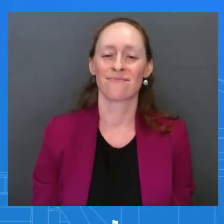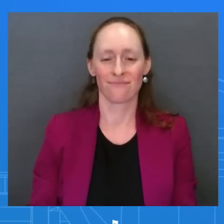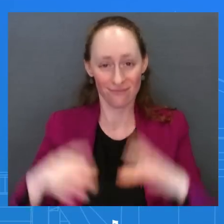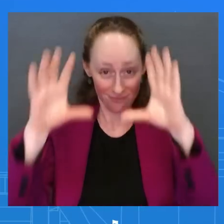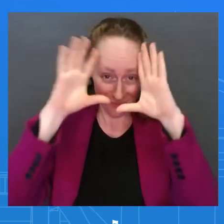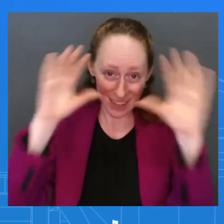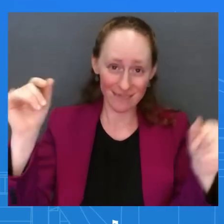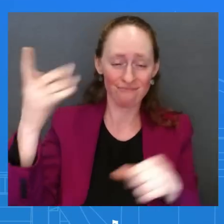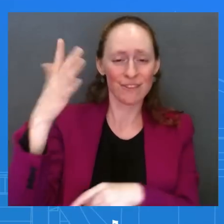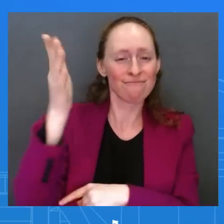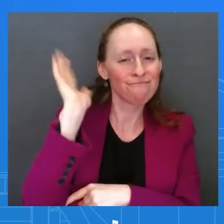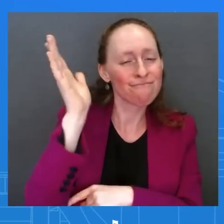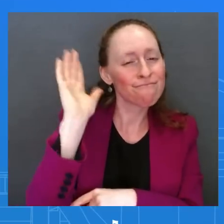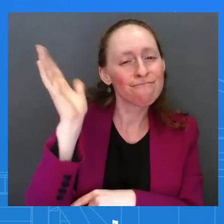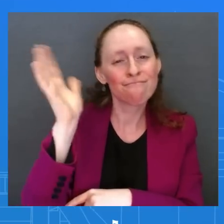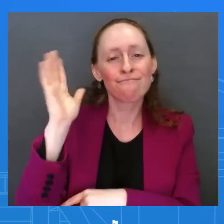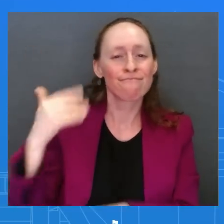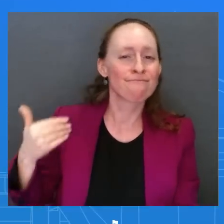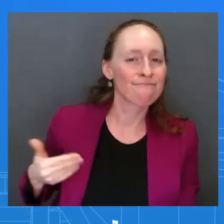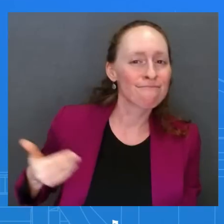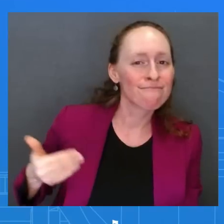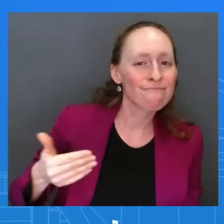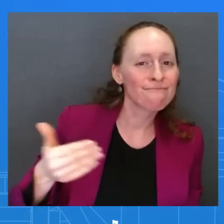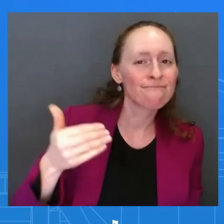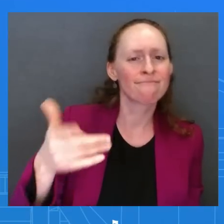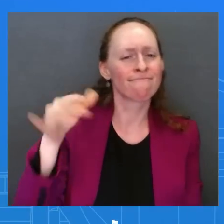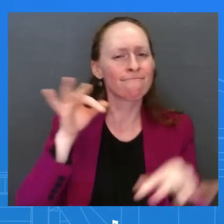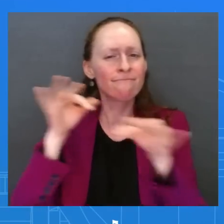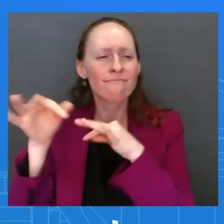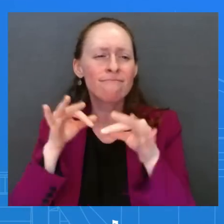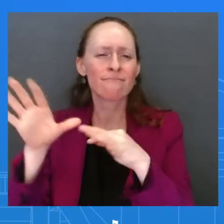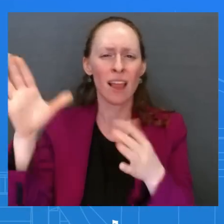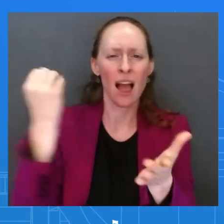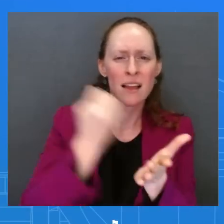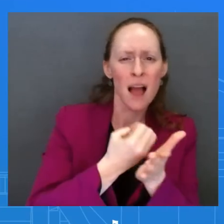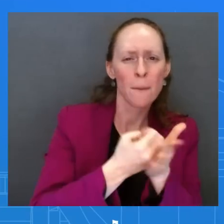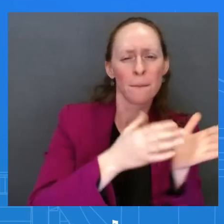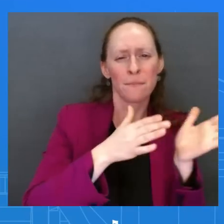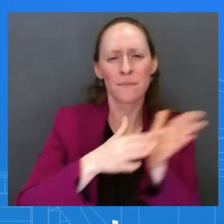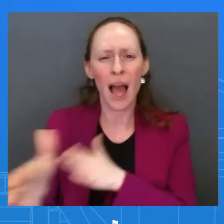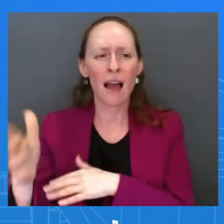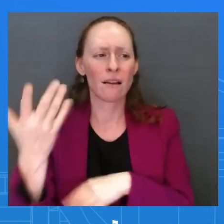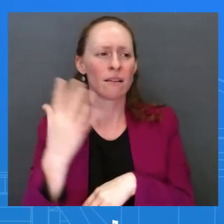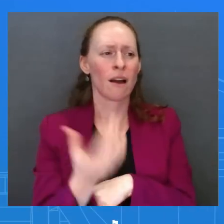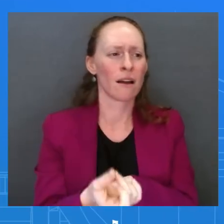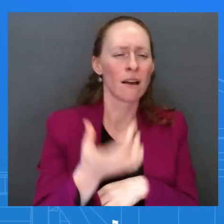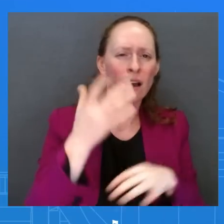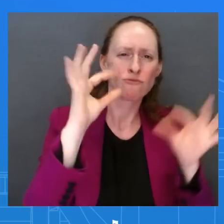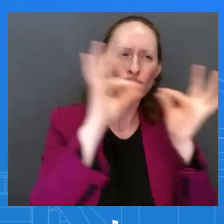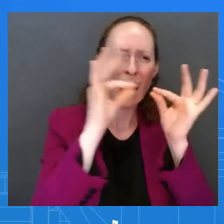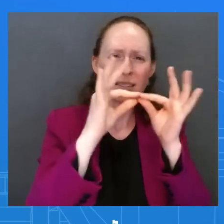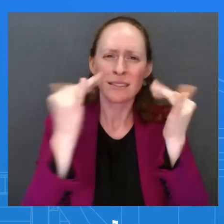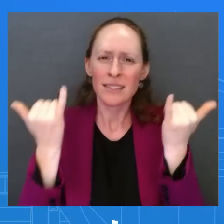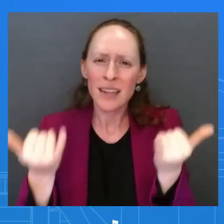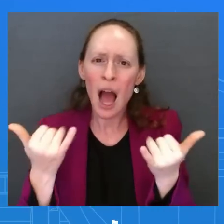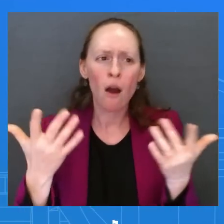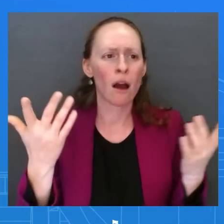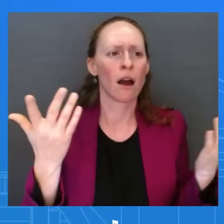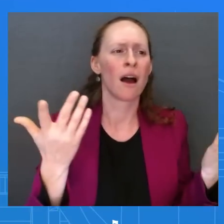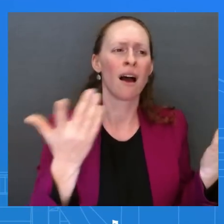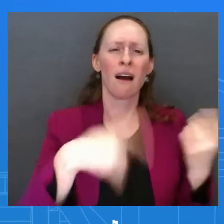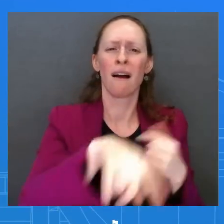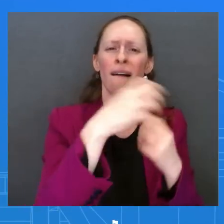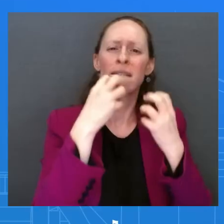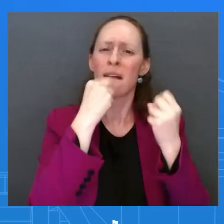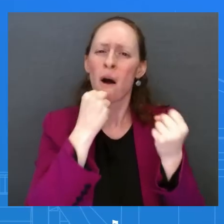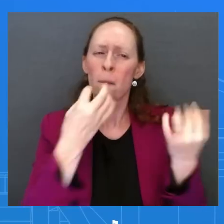to lowering costs. He speaks to what matters to the American people. He talks about making sure that we give Americans a little bit more breathing room. He understands what